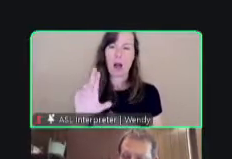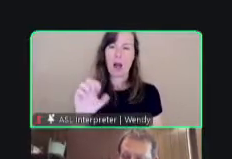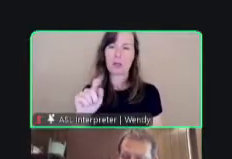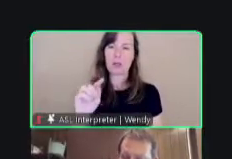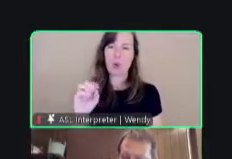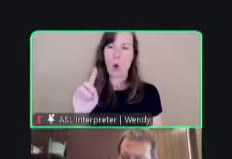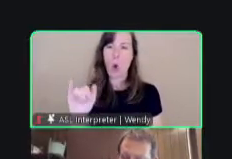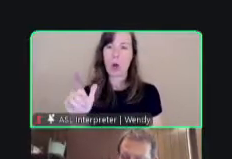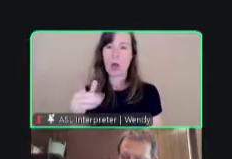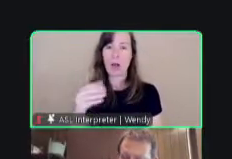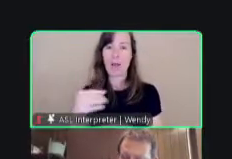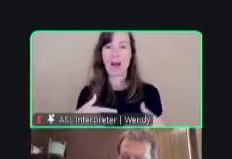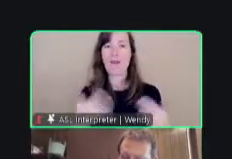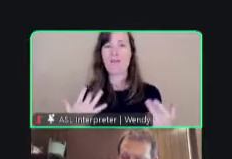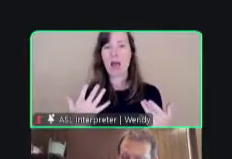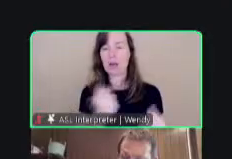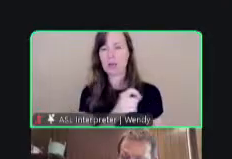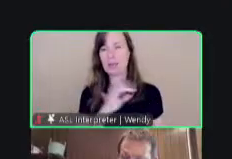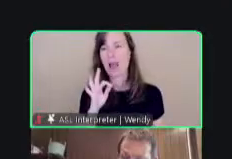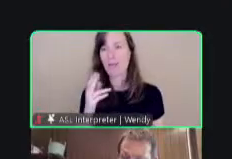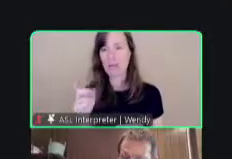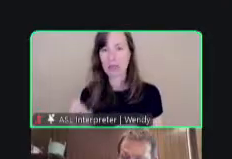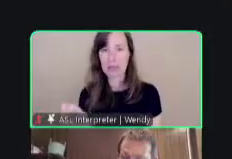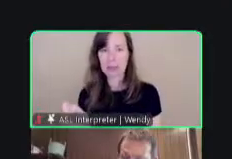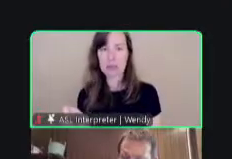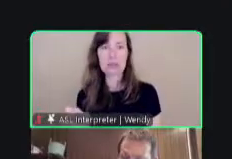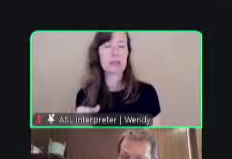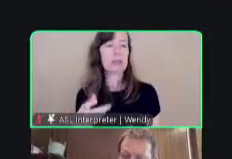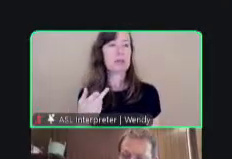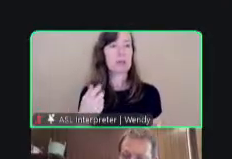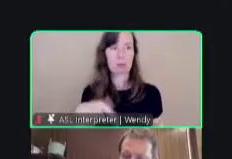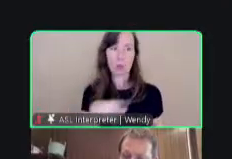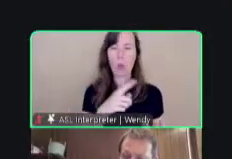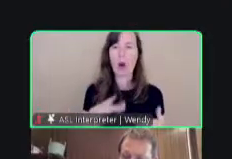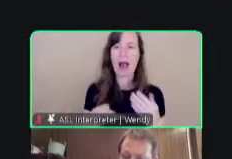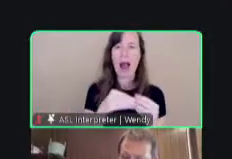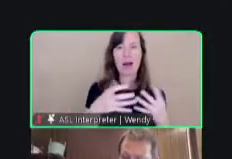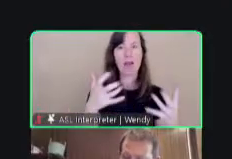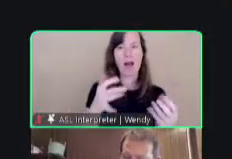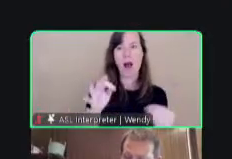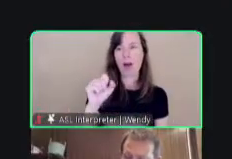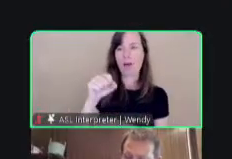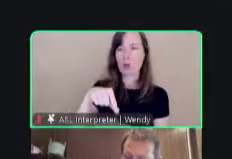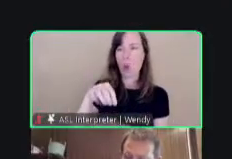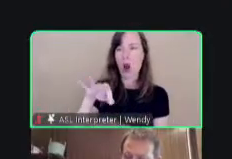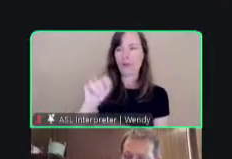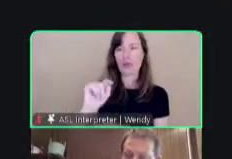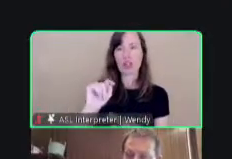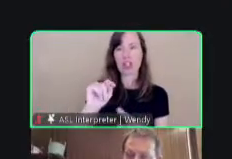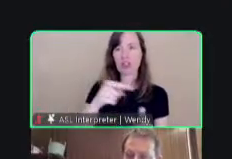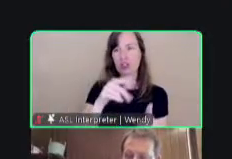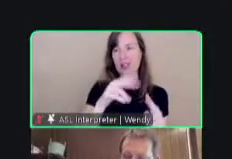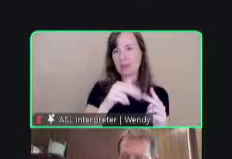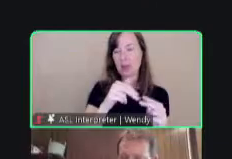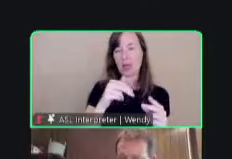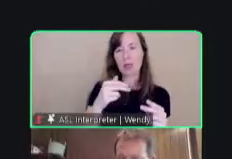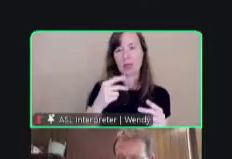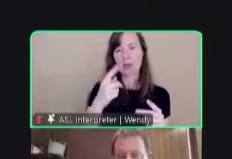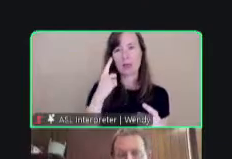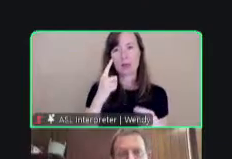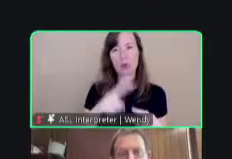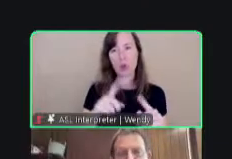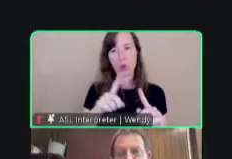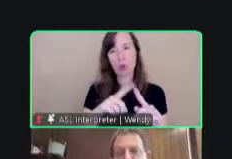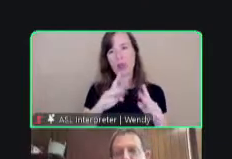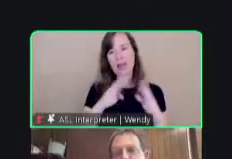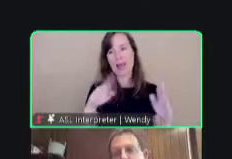lot of additional square footage that we've added to the town's facilities. And so we've looked to address that as well. And